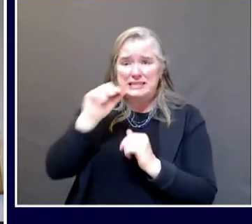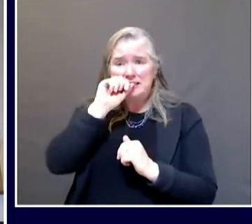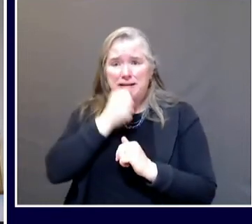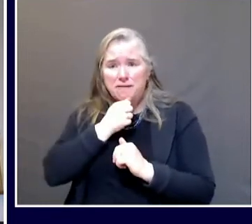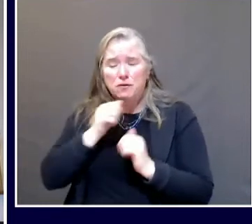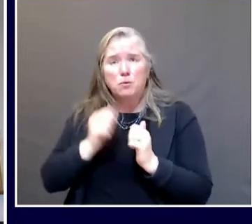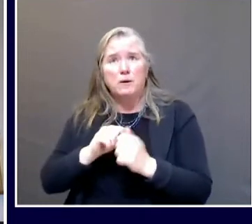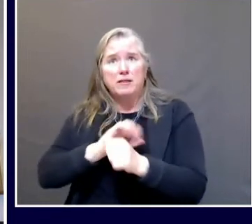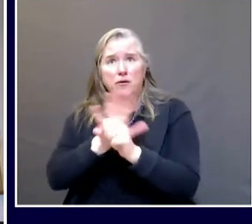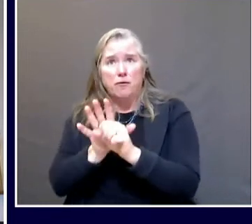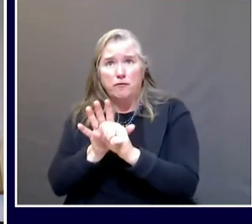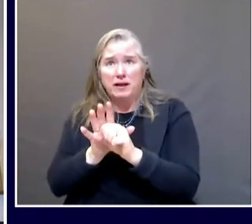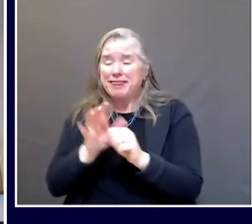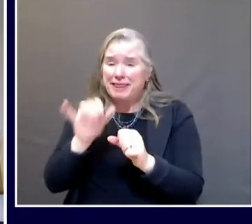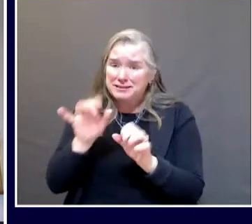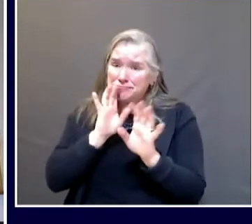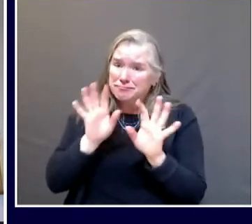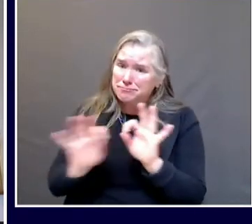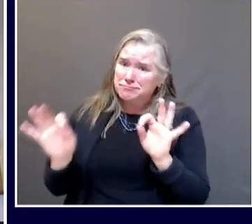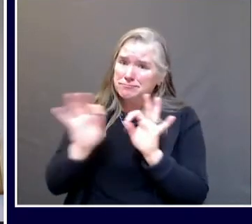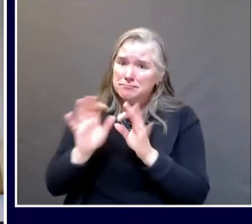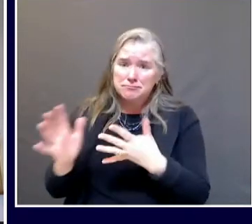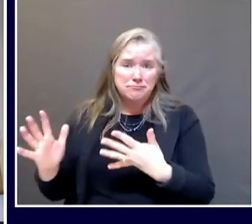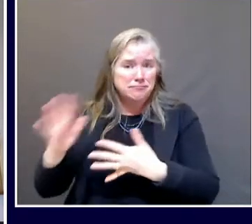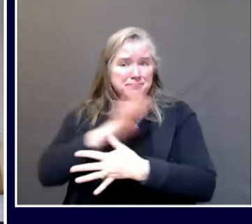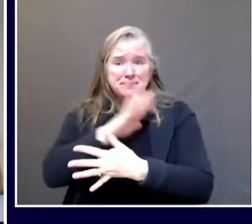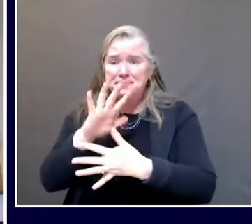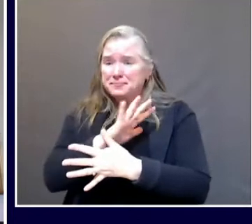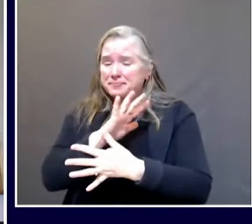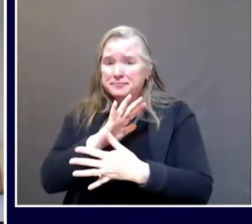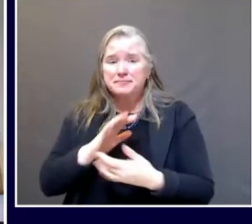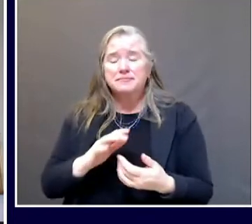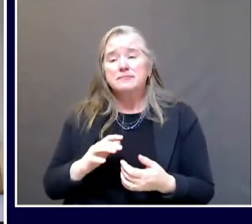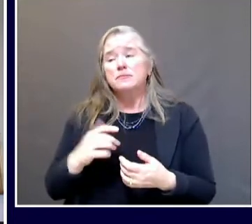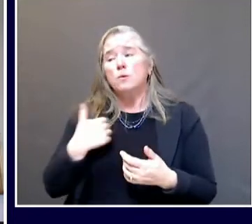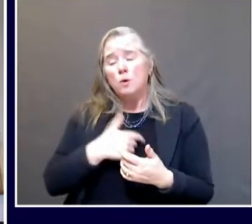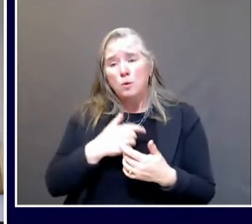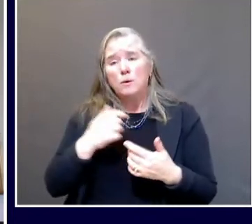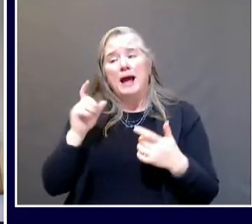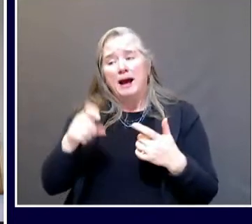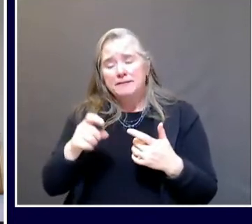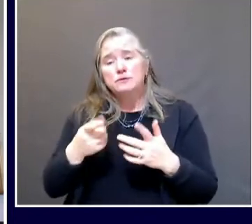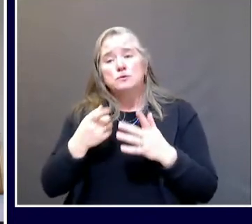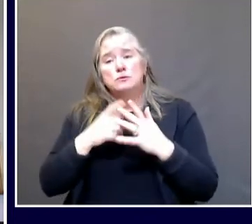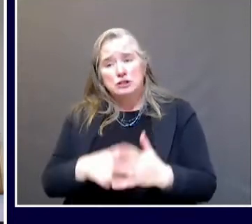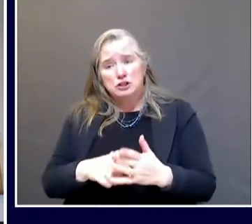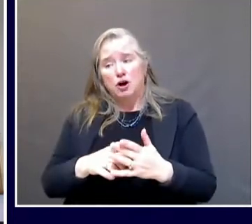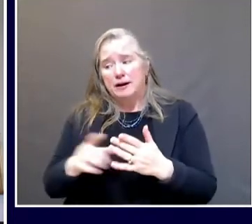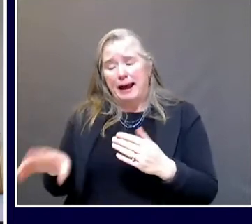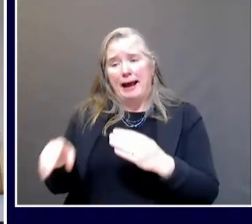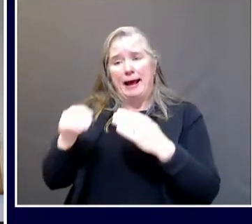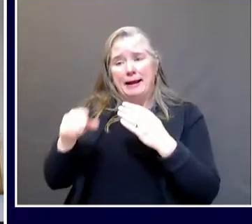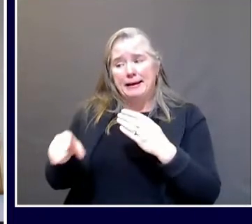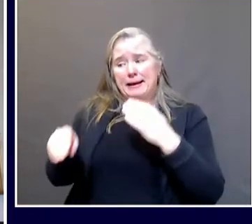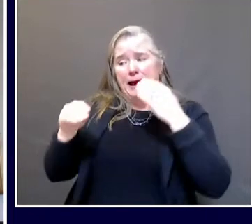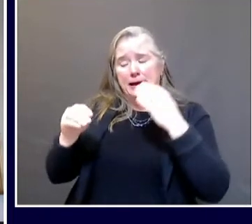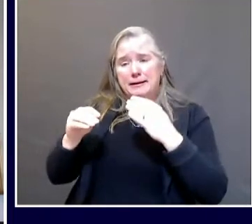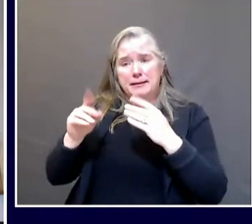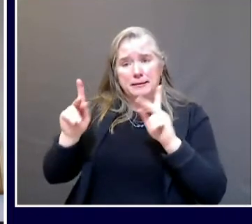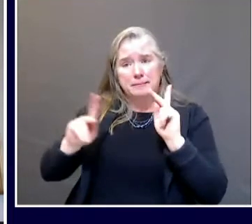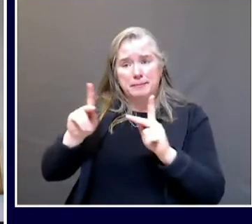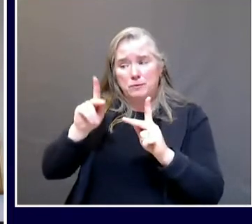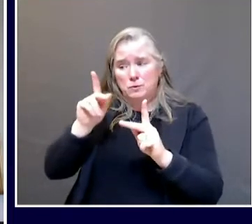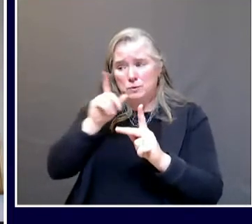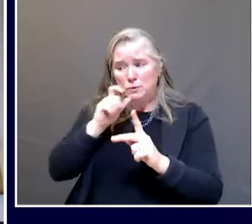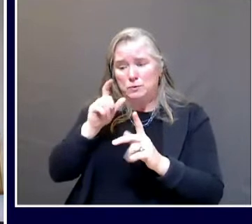changes. And indeed, we must start moving down and vaccinating those whom we know are at